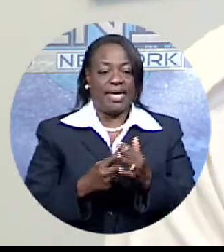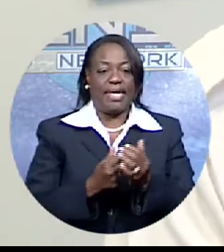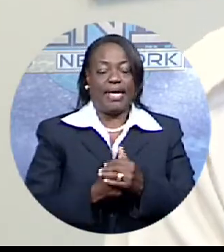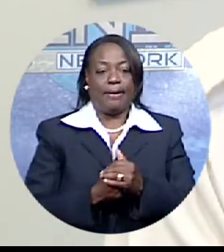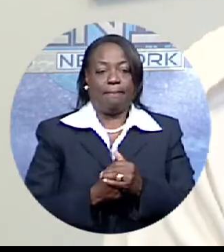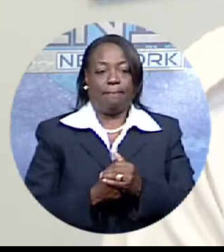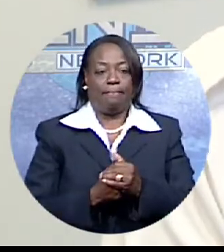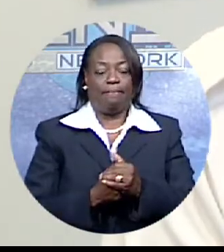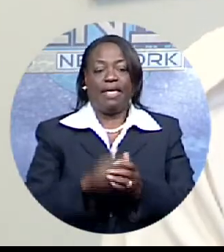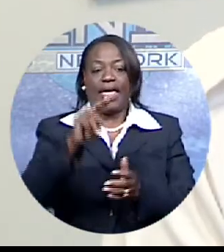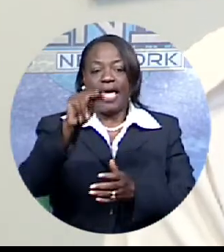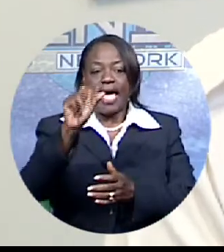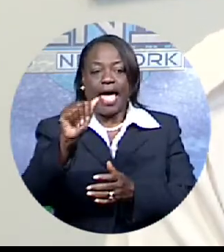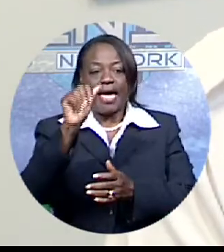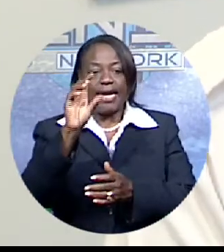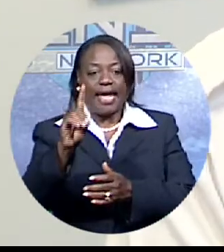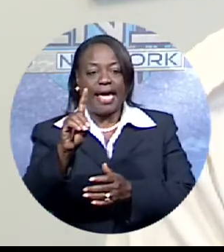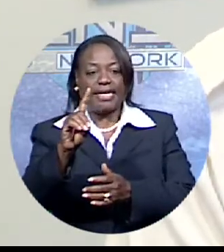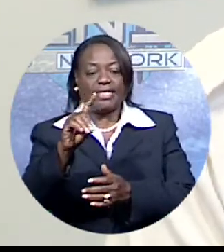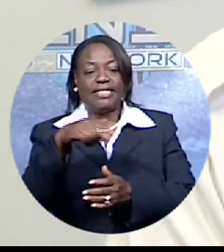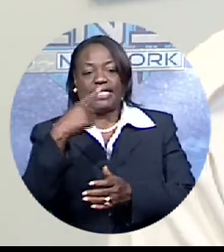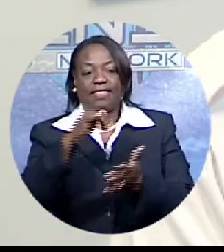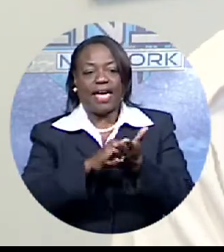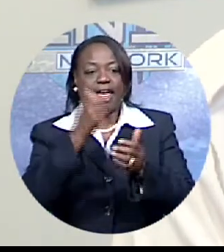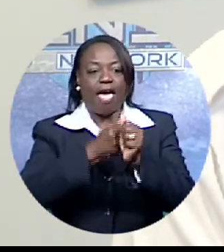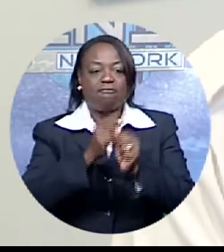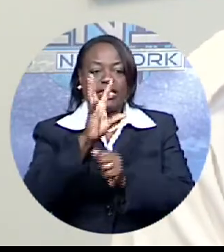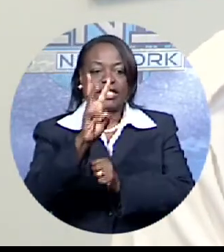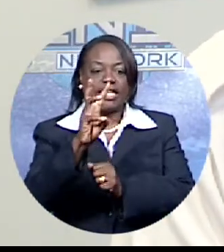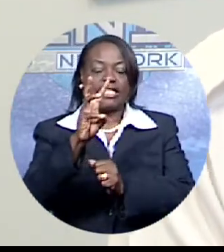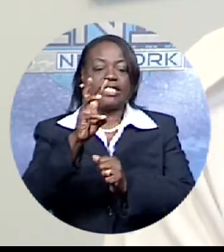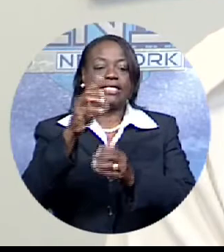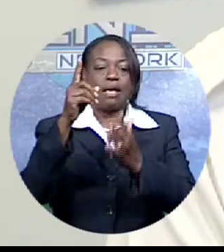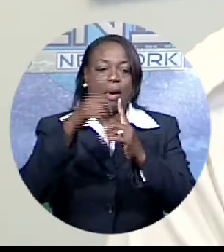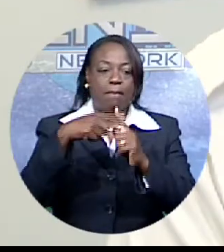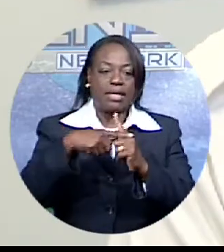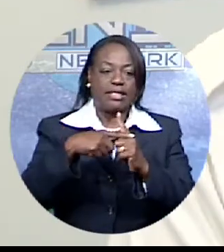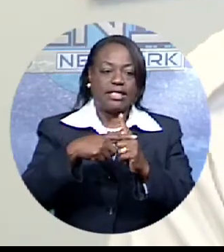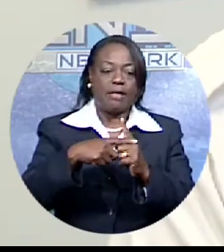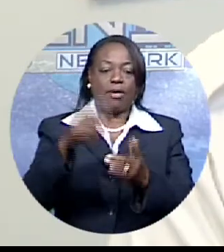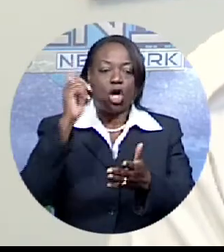already indicated to us that every 6 months they will be reviewing it, and it